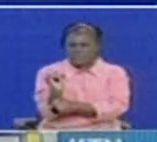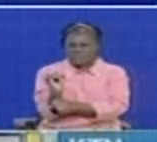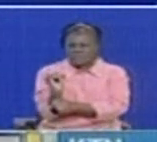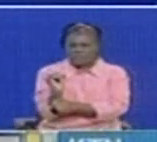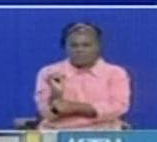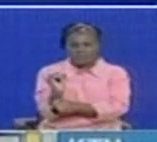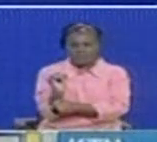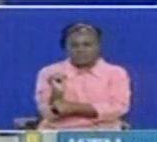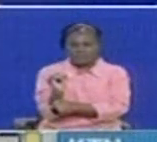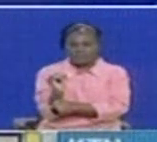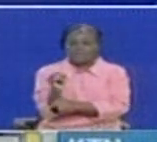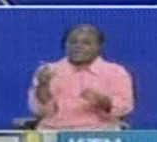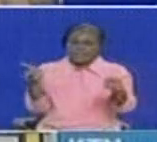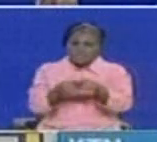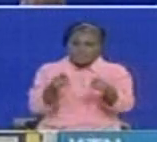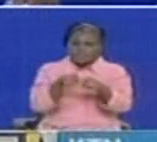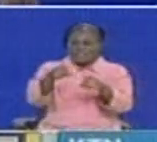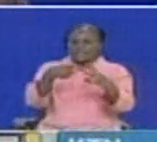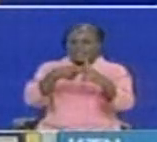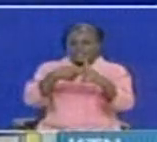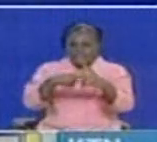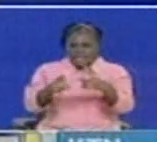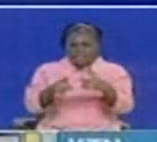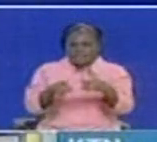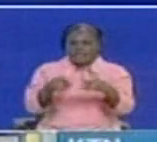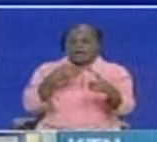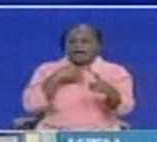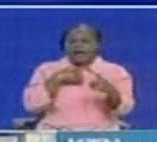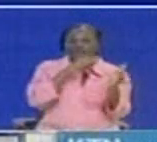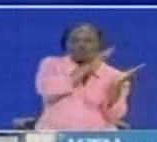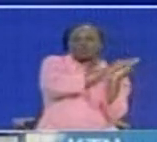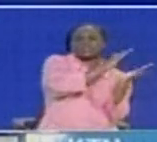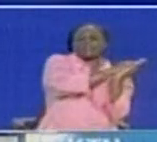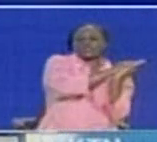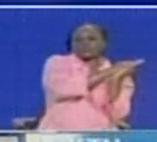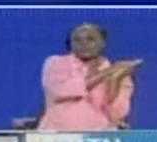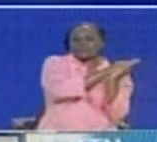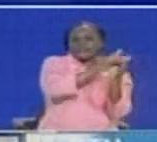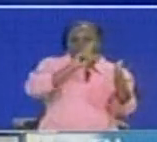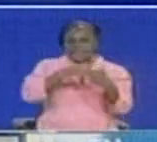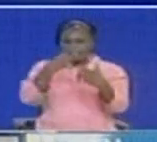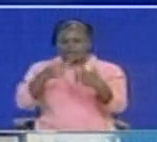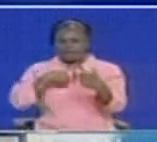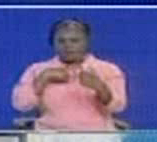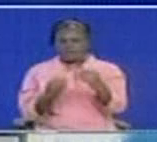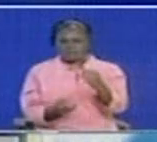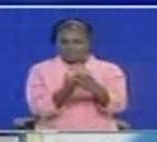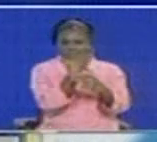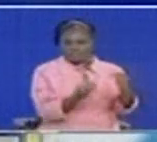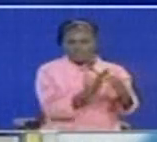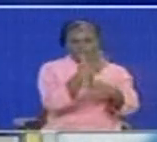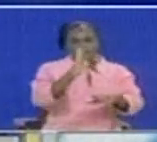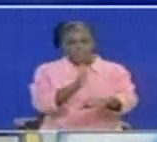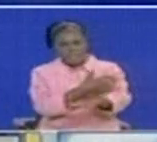Ongesa. And that will be Keep Off Our Elephants, so it will have a conservation theme to it. And then we'll have creativity, so there'll be